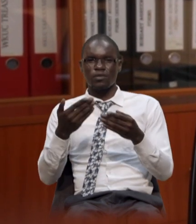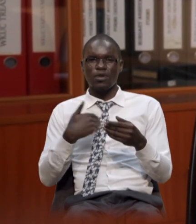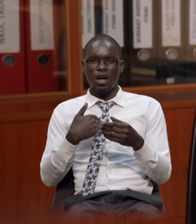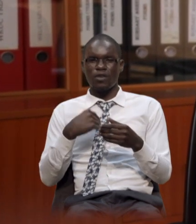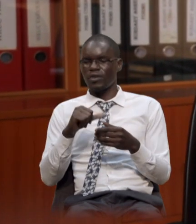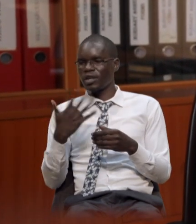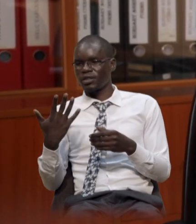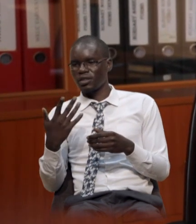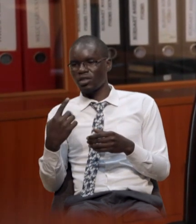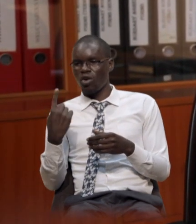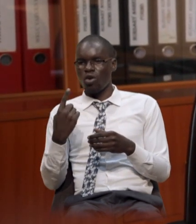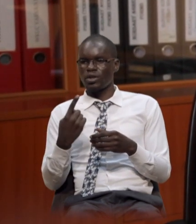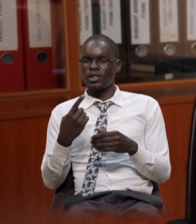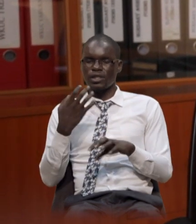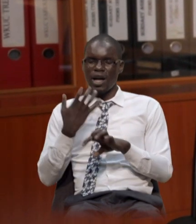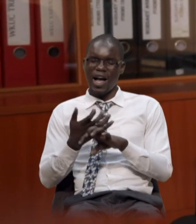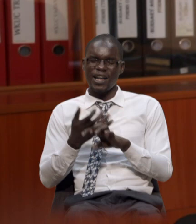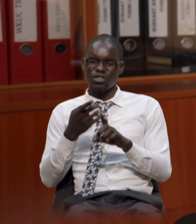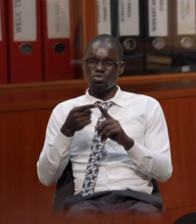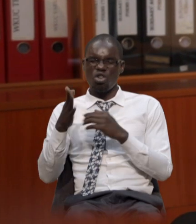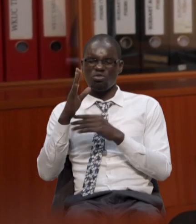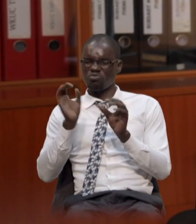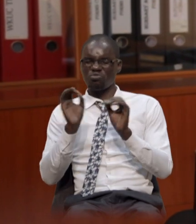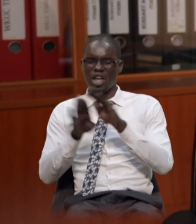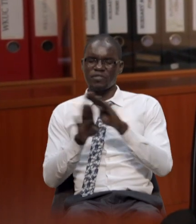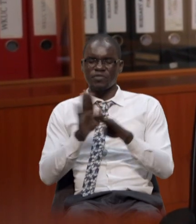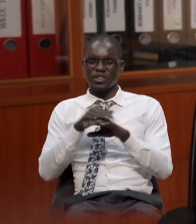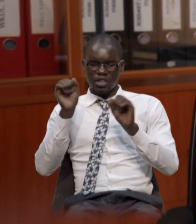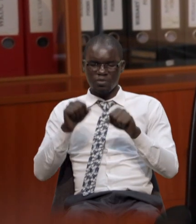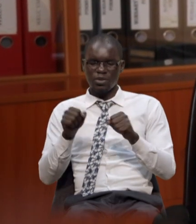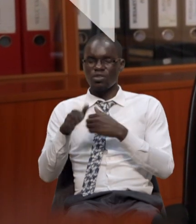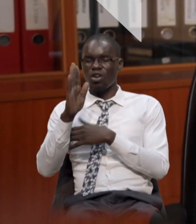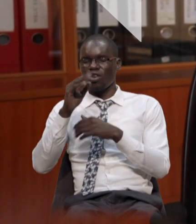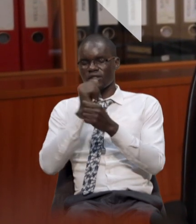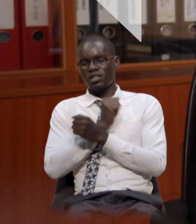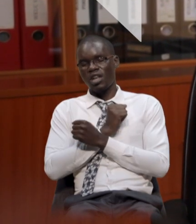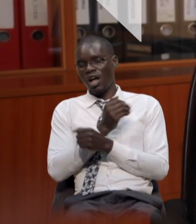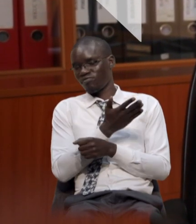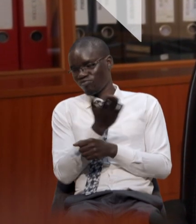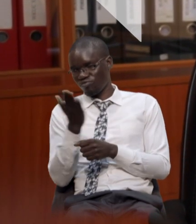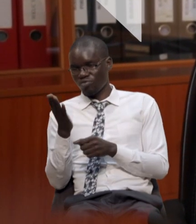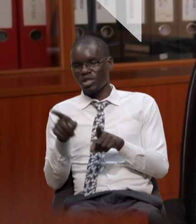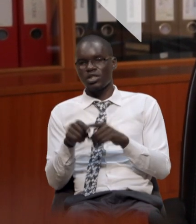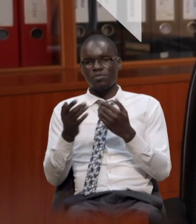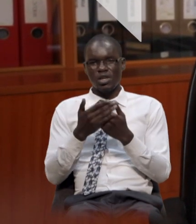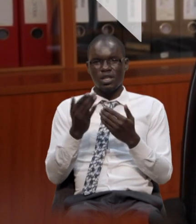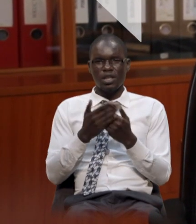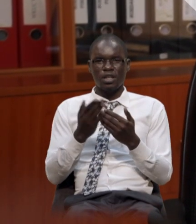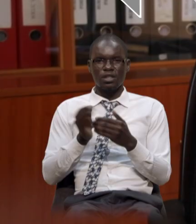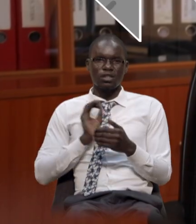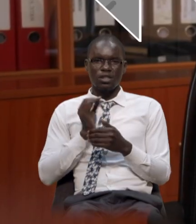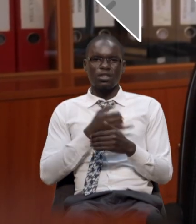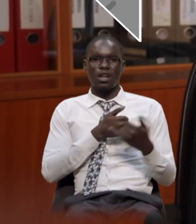kitu ngumu kwake. So everything is possible. God loves them. God cares for them. It is